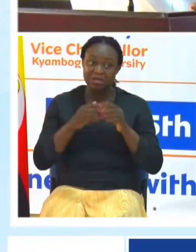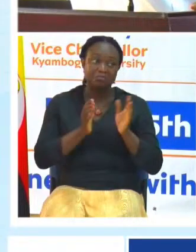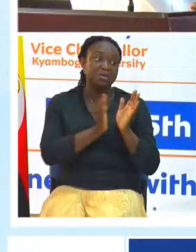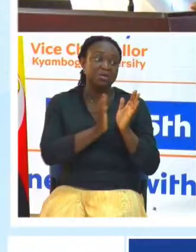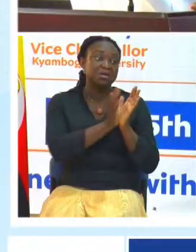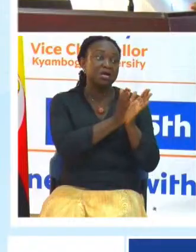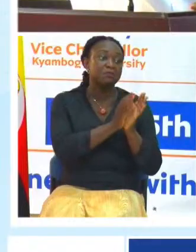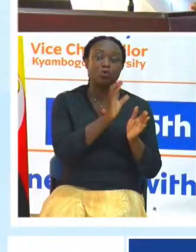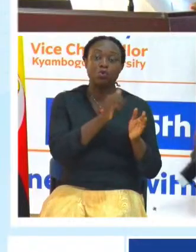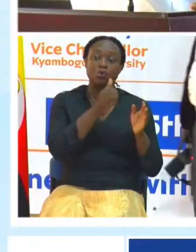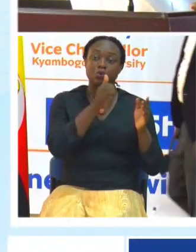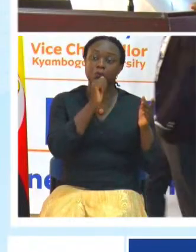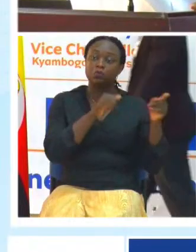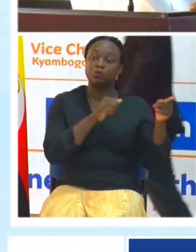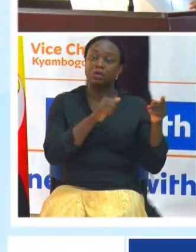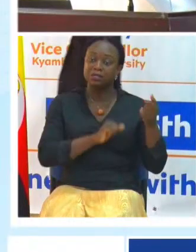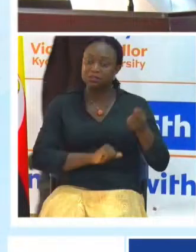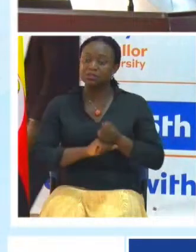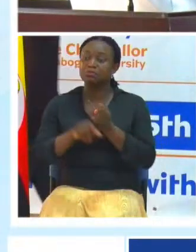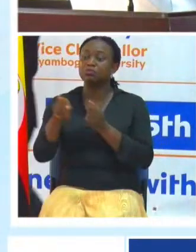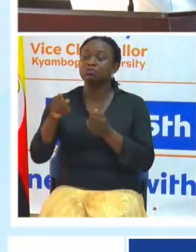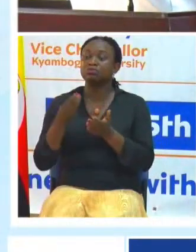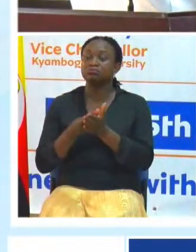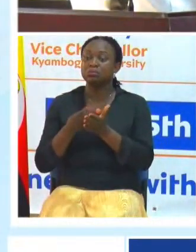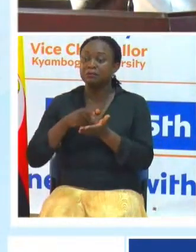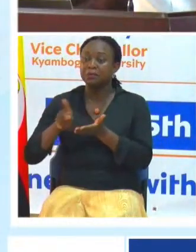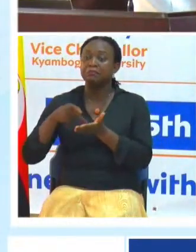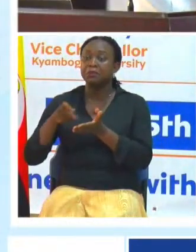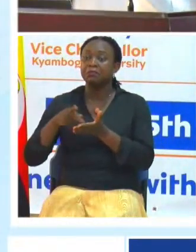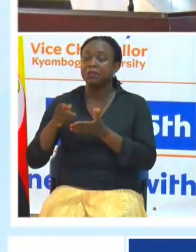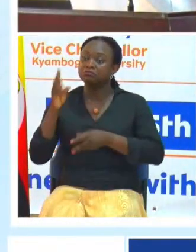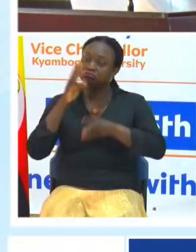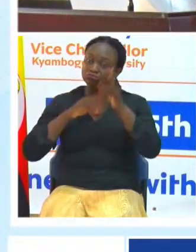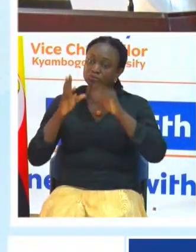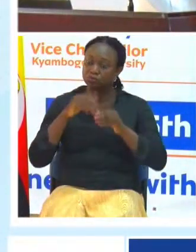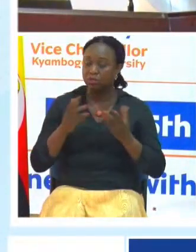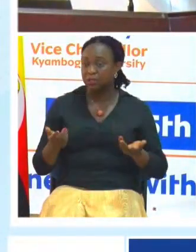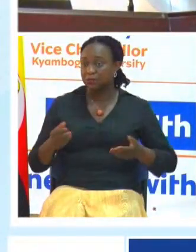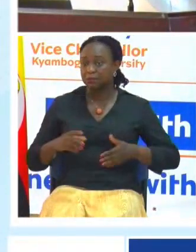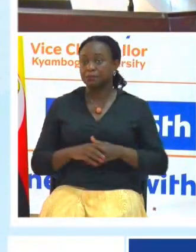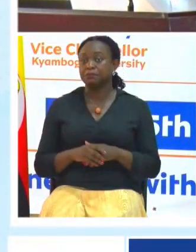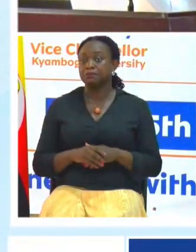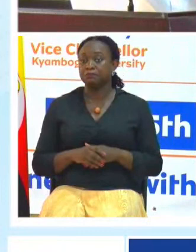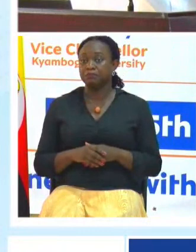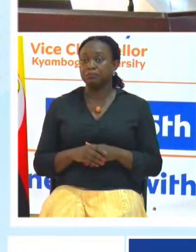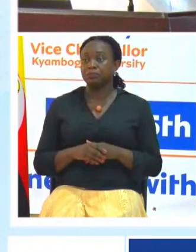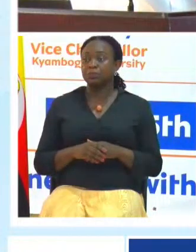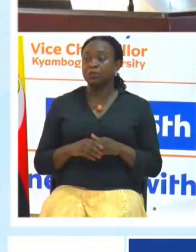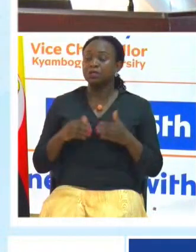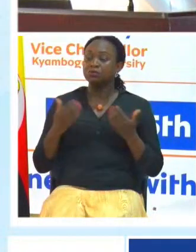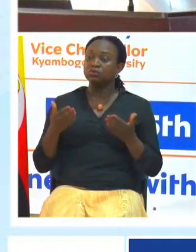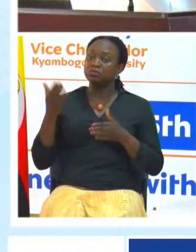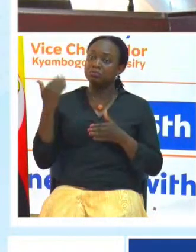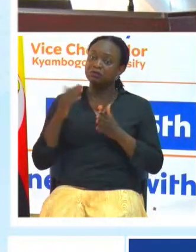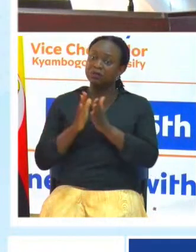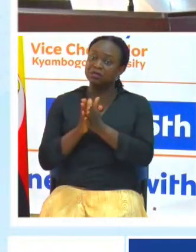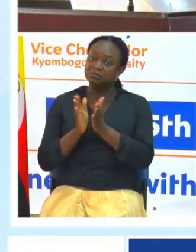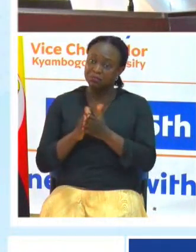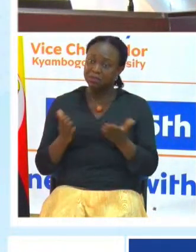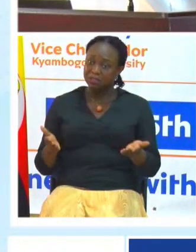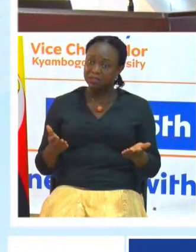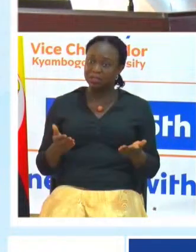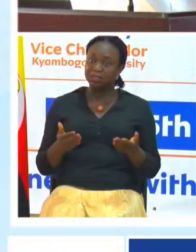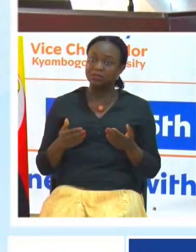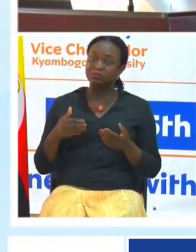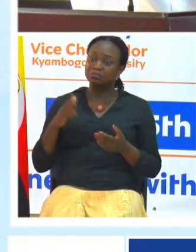Do you understand that? Exactly. So, like I told you, the commonest sources of funding are